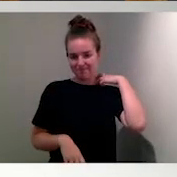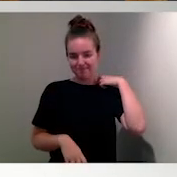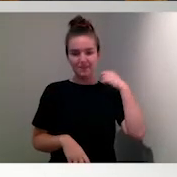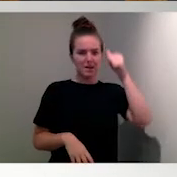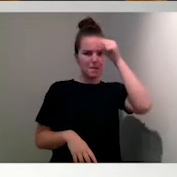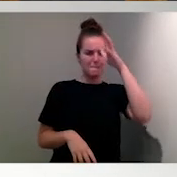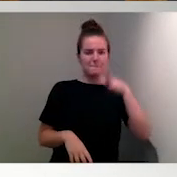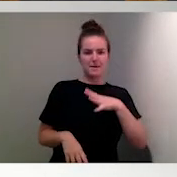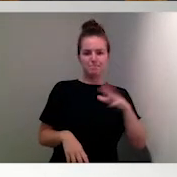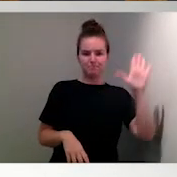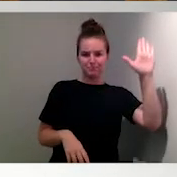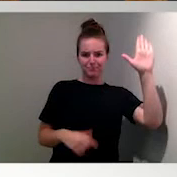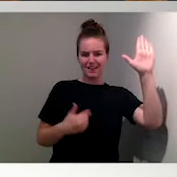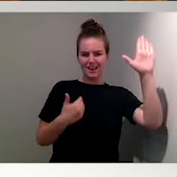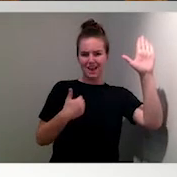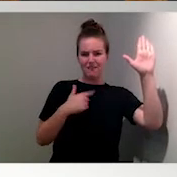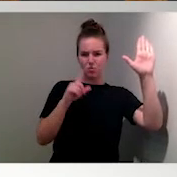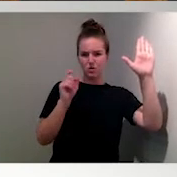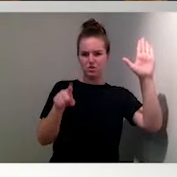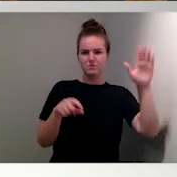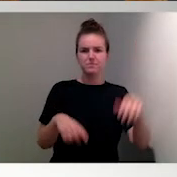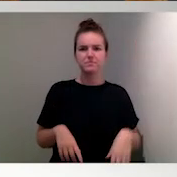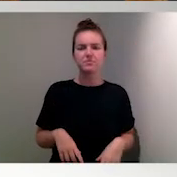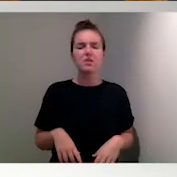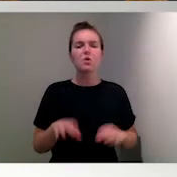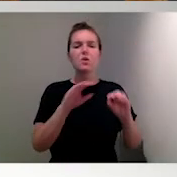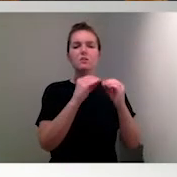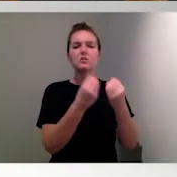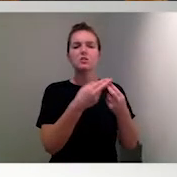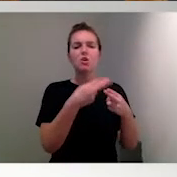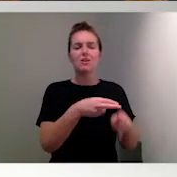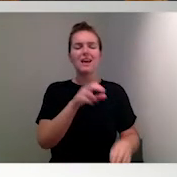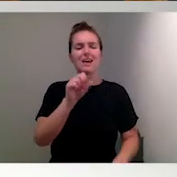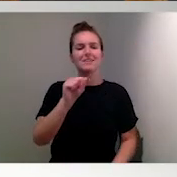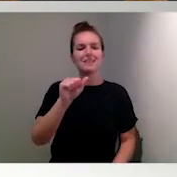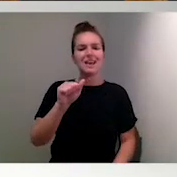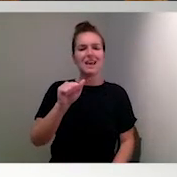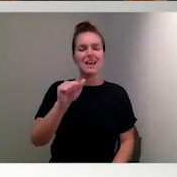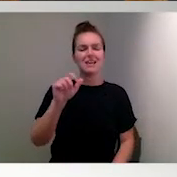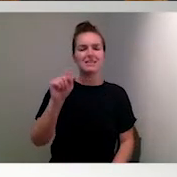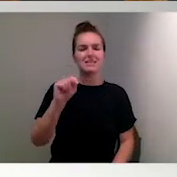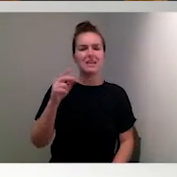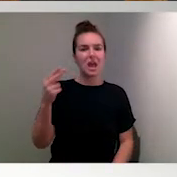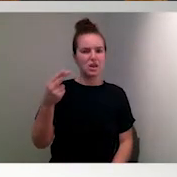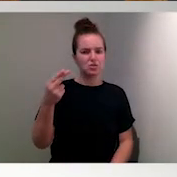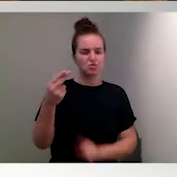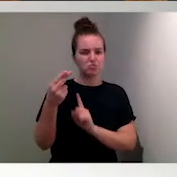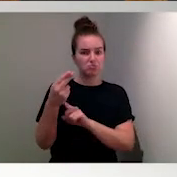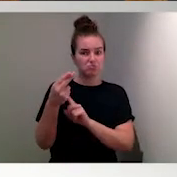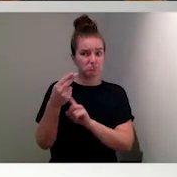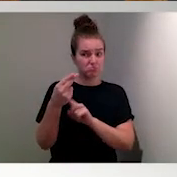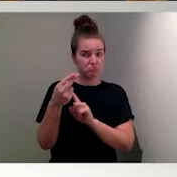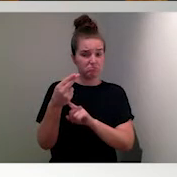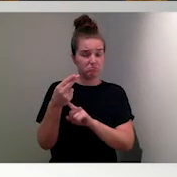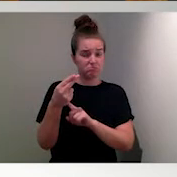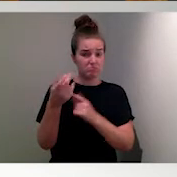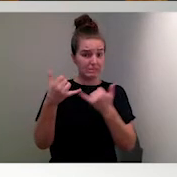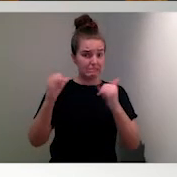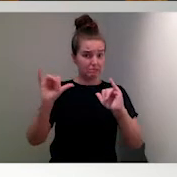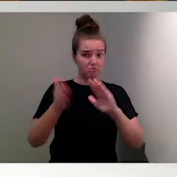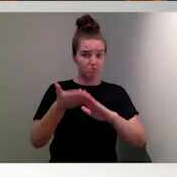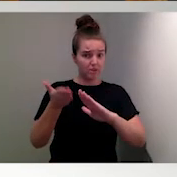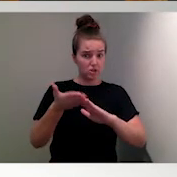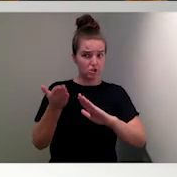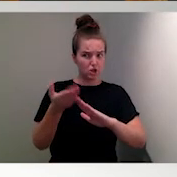Organization called SATH. Is that organization still going? Has it closed? Do you know?